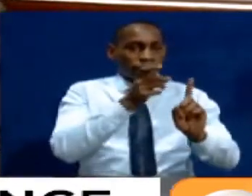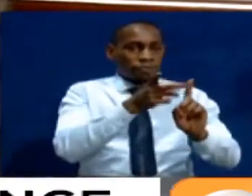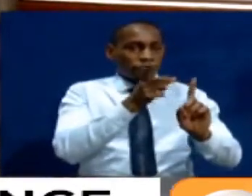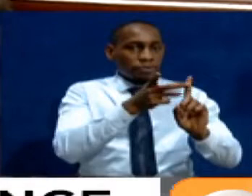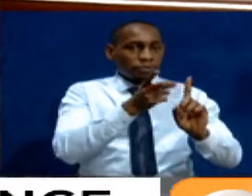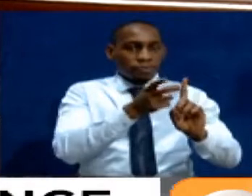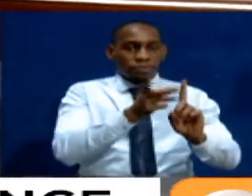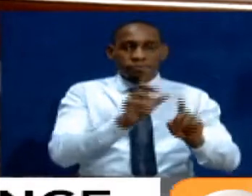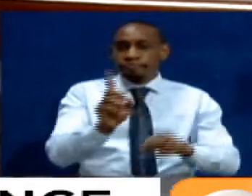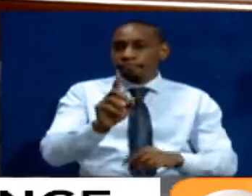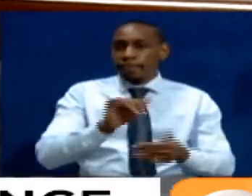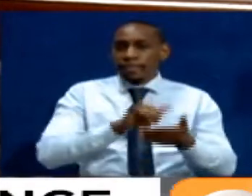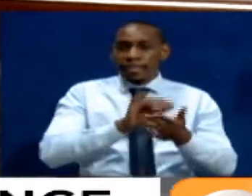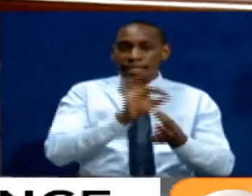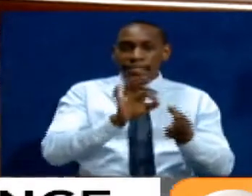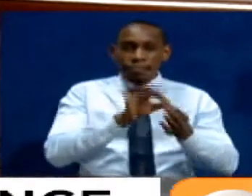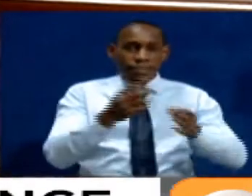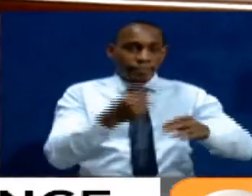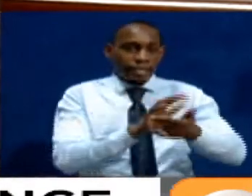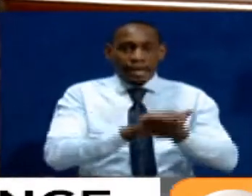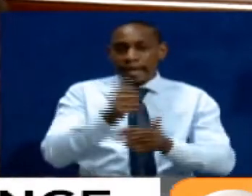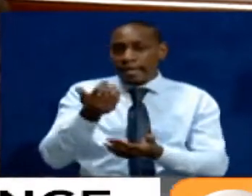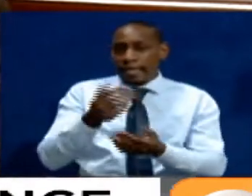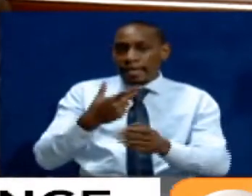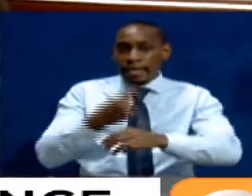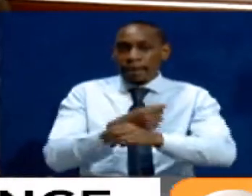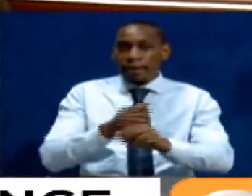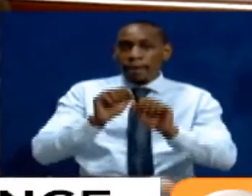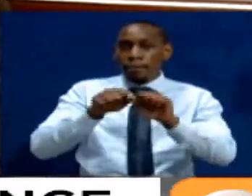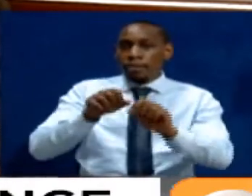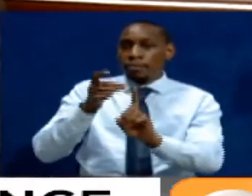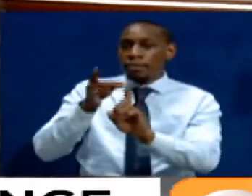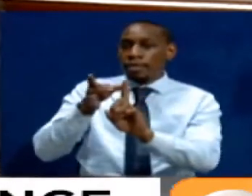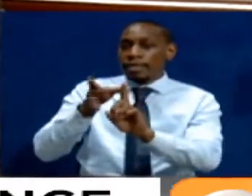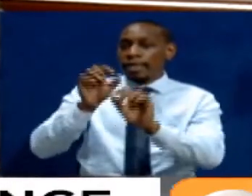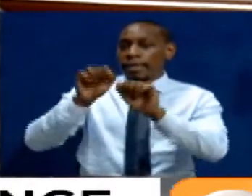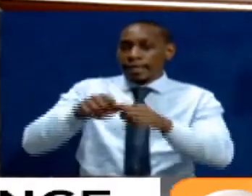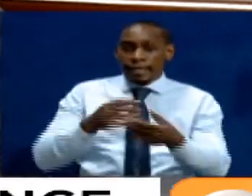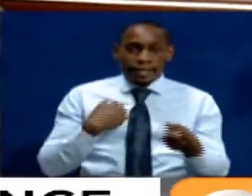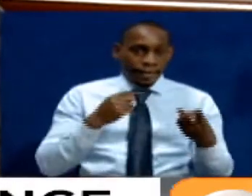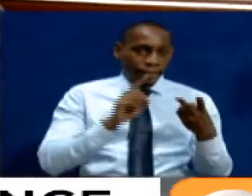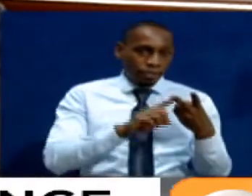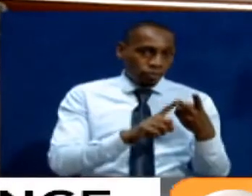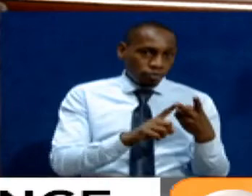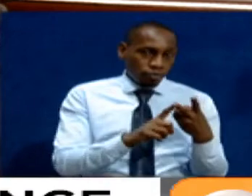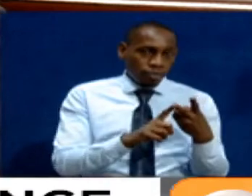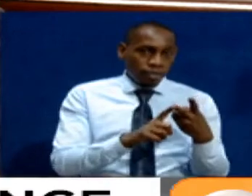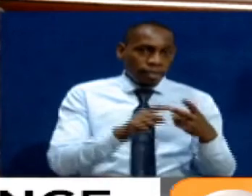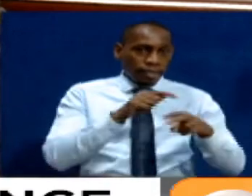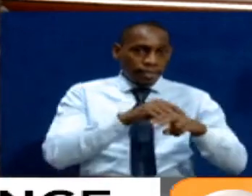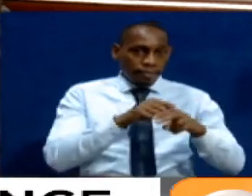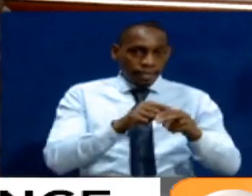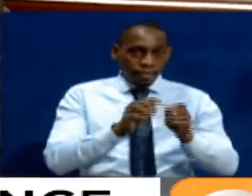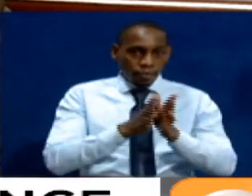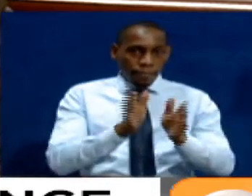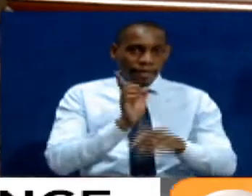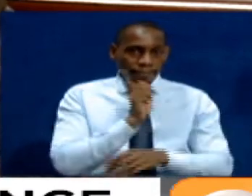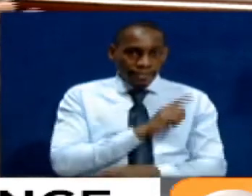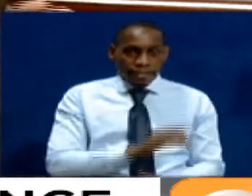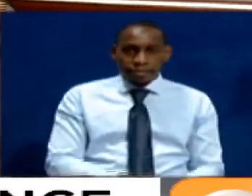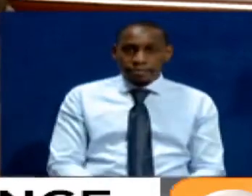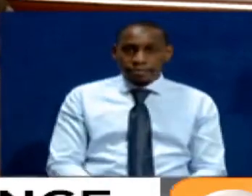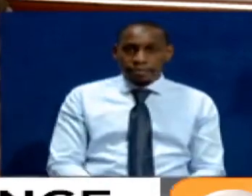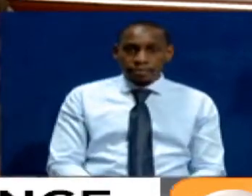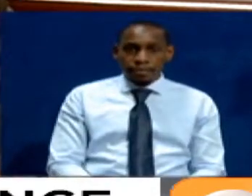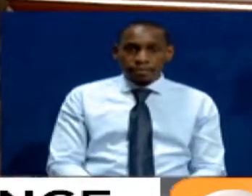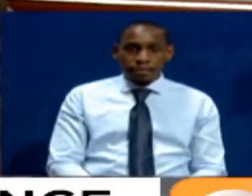their hand. This particular vaccine, others may have other different qualities. So that's one. Number two, once you've opened that vial,